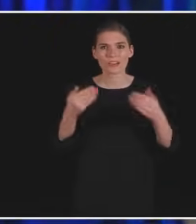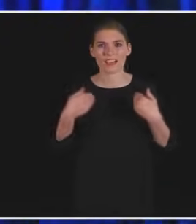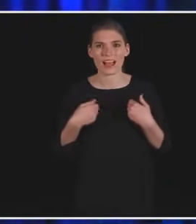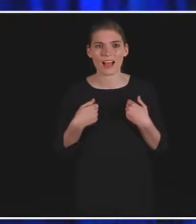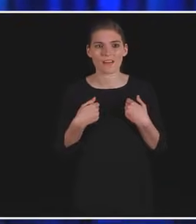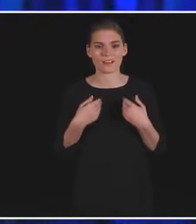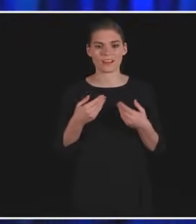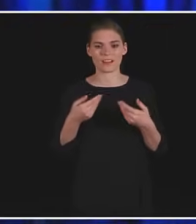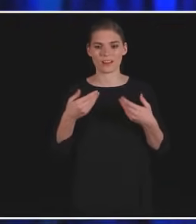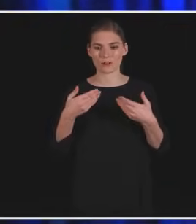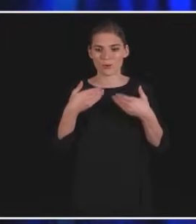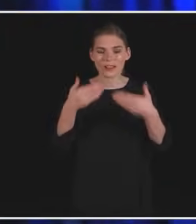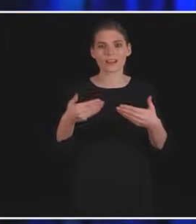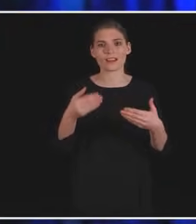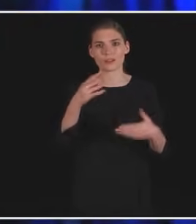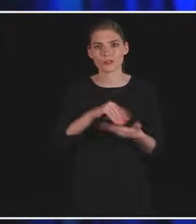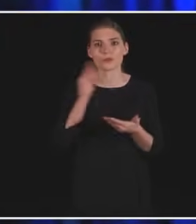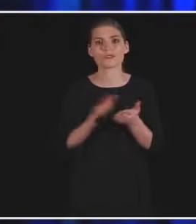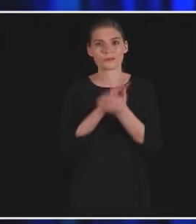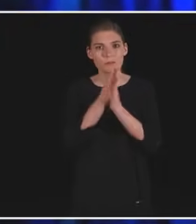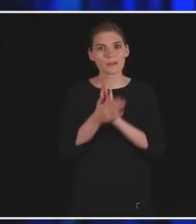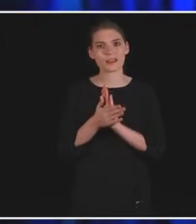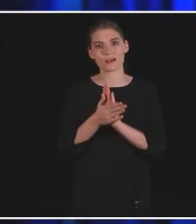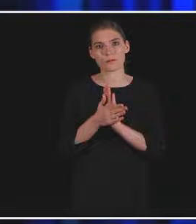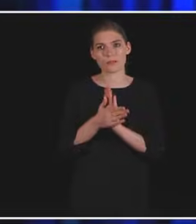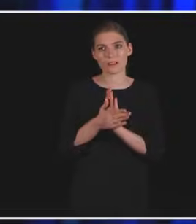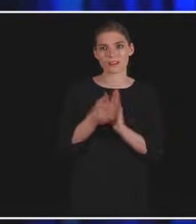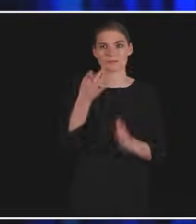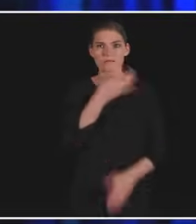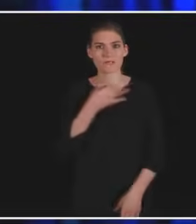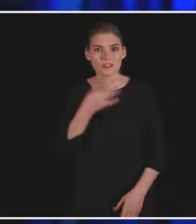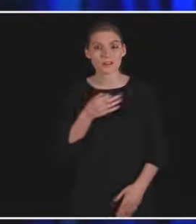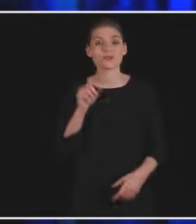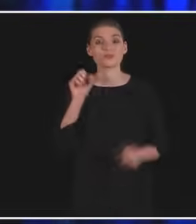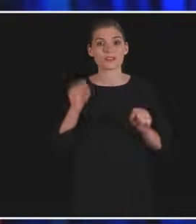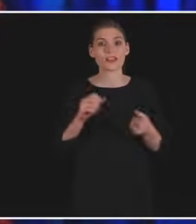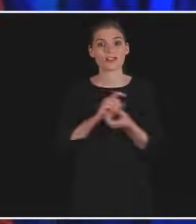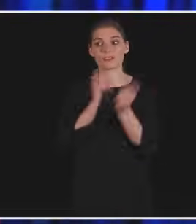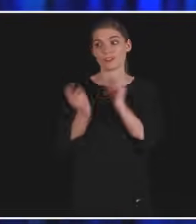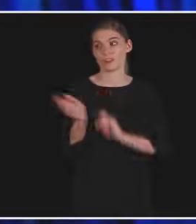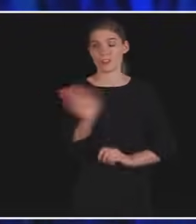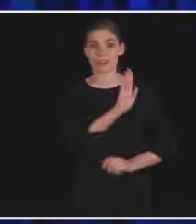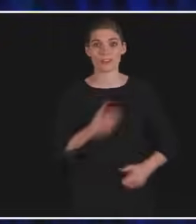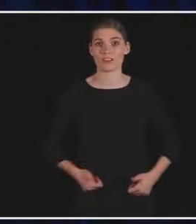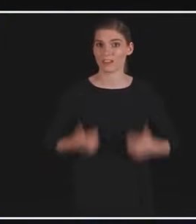by trying new things, you can change their world. Thank you.